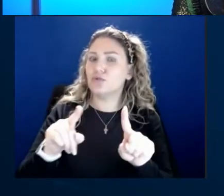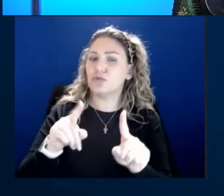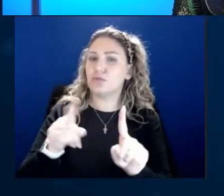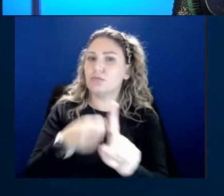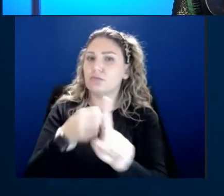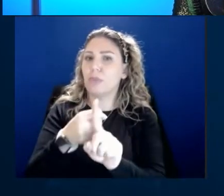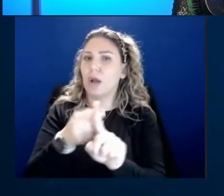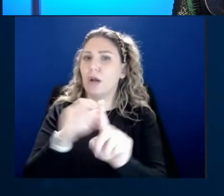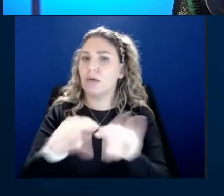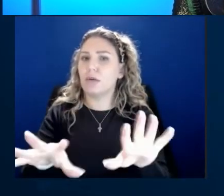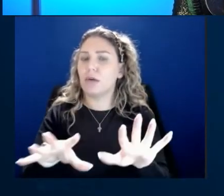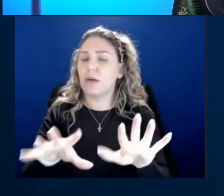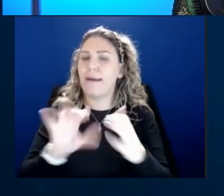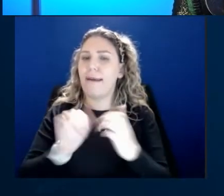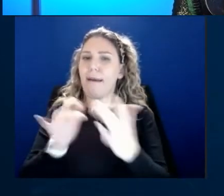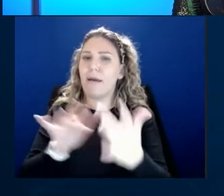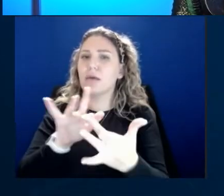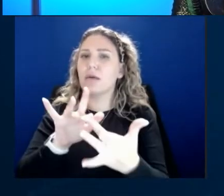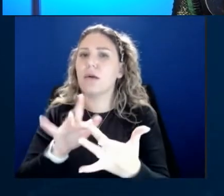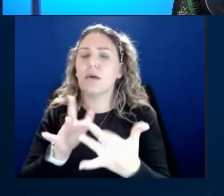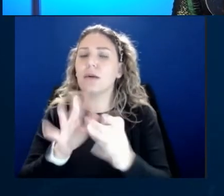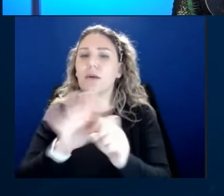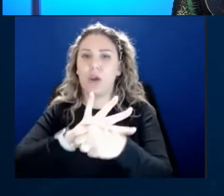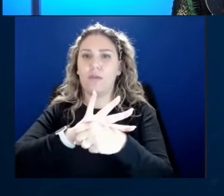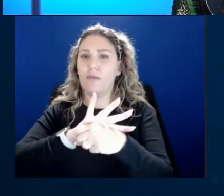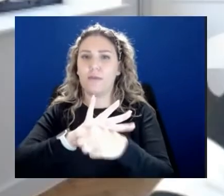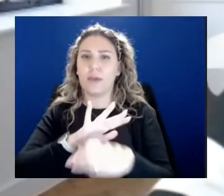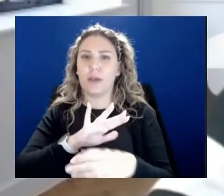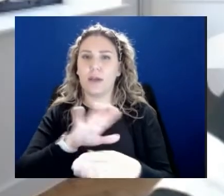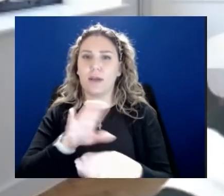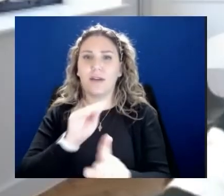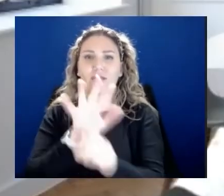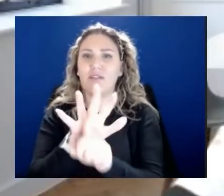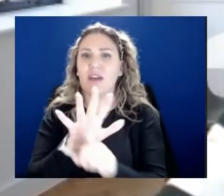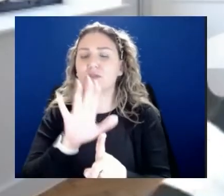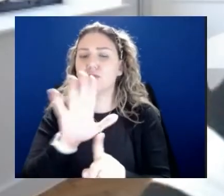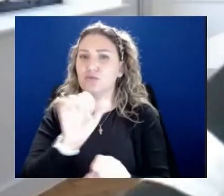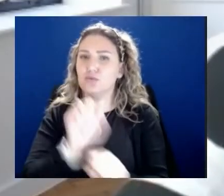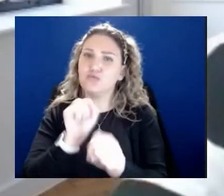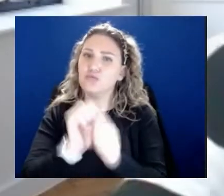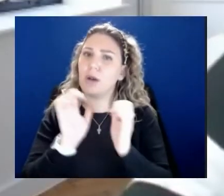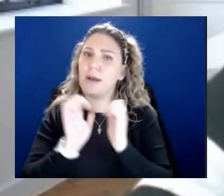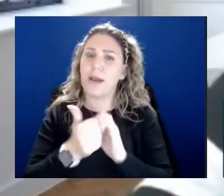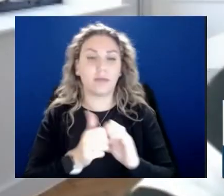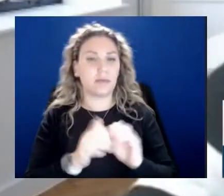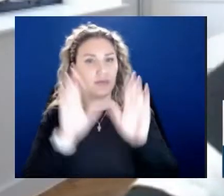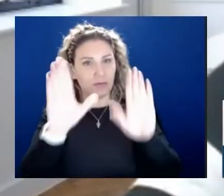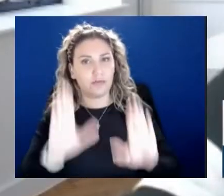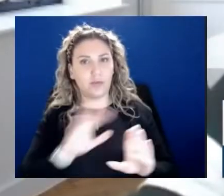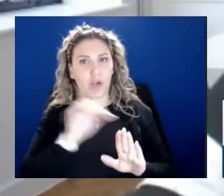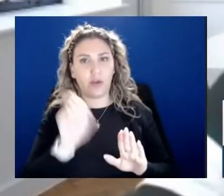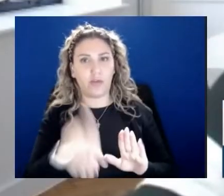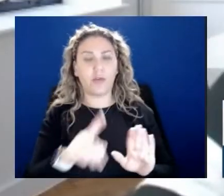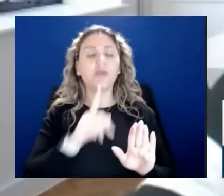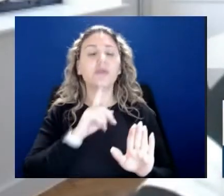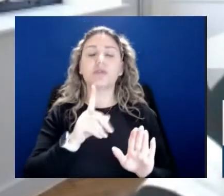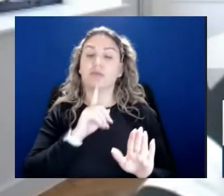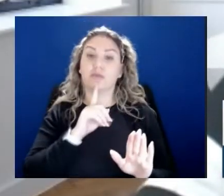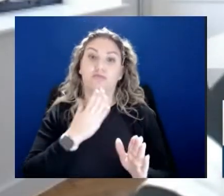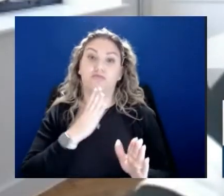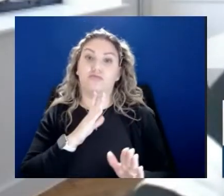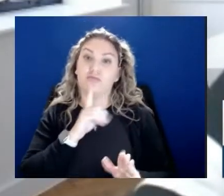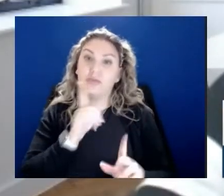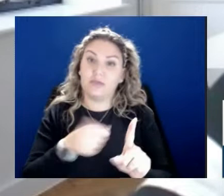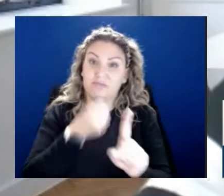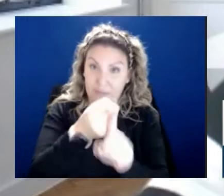What effects did COVID have on the work you do? That's a great question. Yeah, it really impacted us quite a bit,